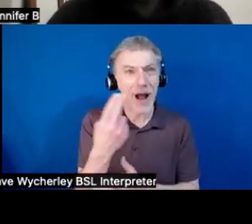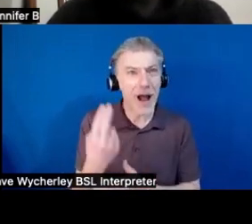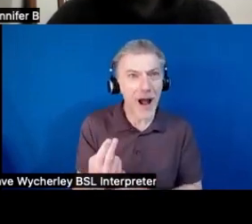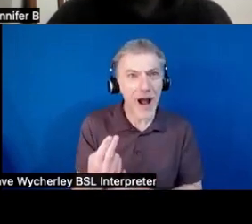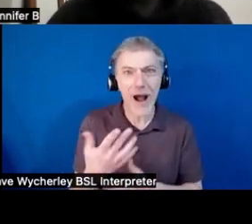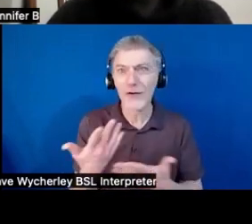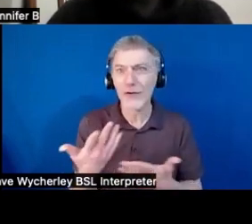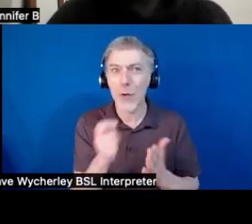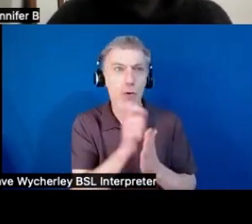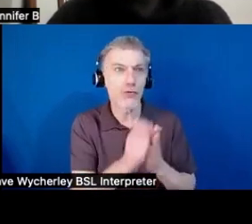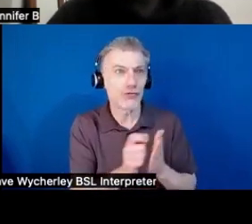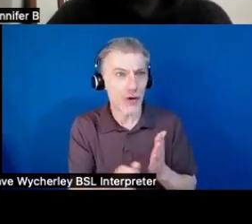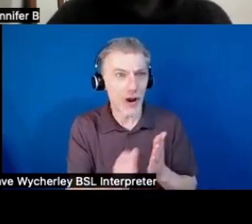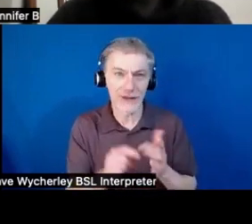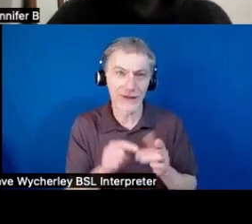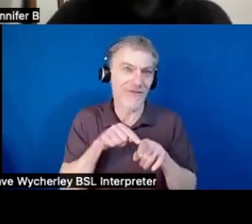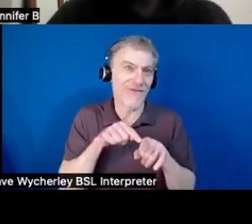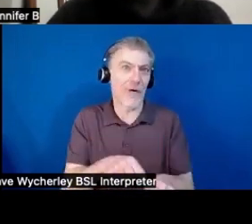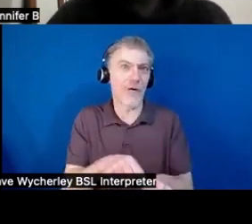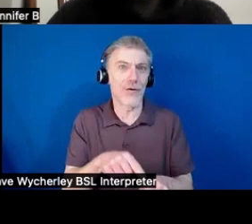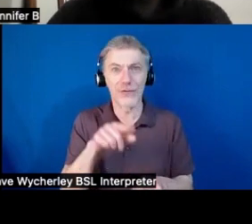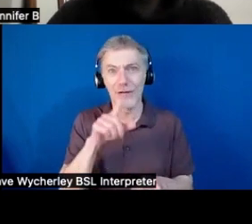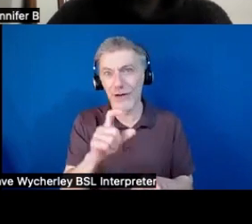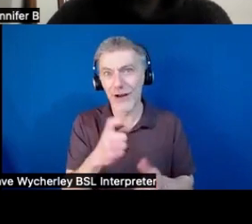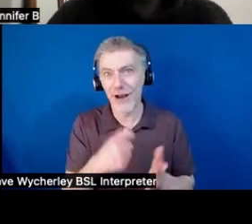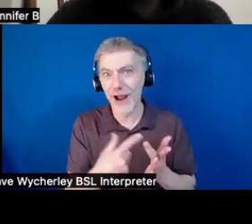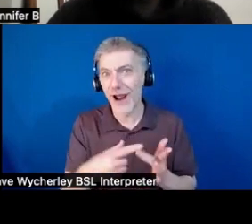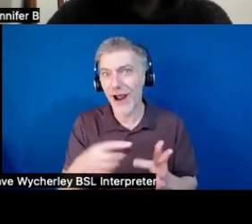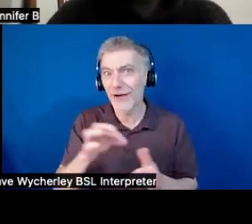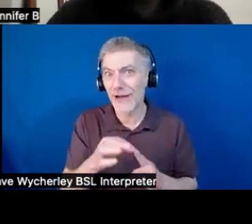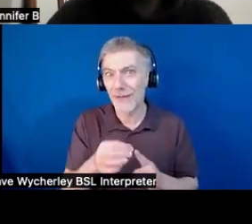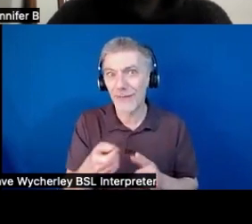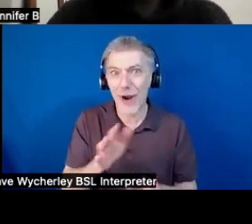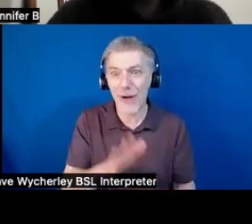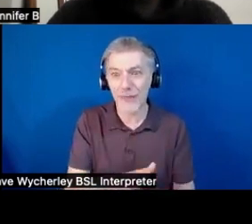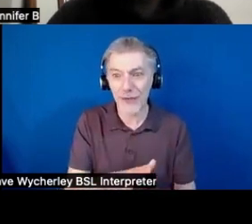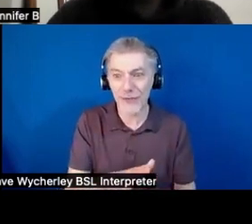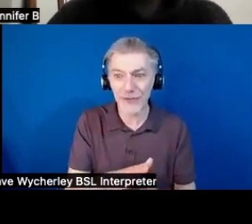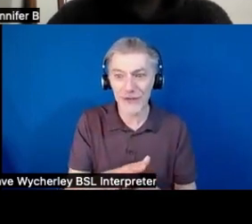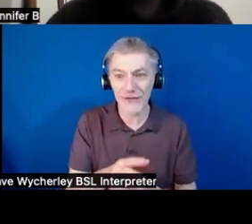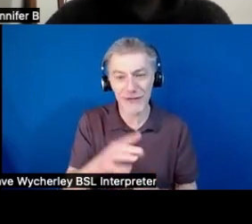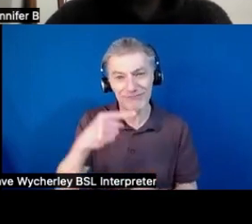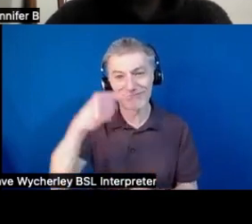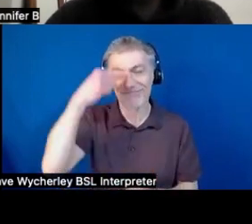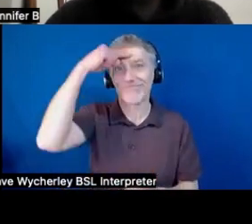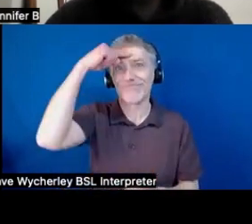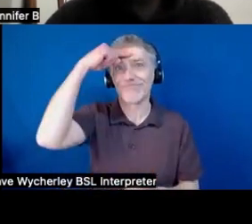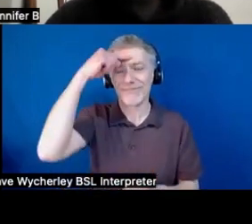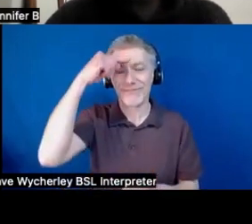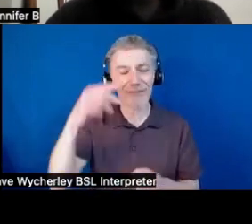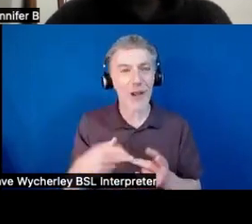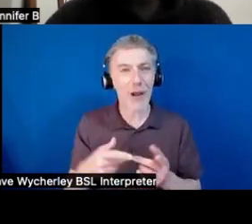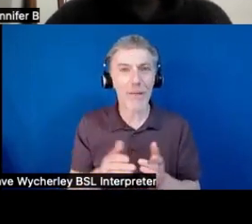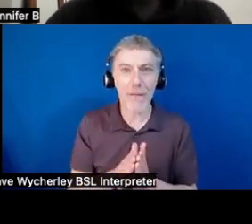it makes me think a lot about a book by Mariam Michel called Supinely Sublimely. And so Mariam